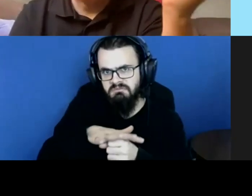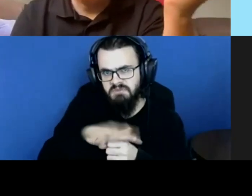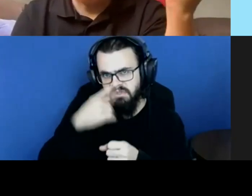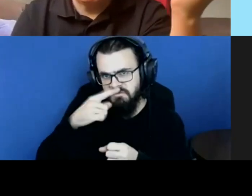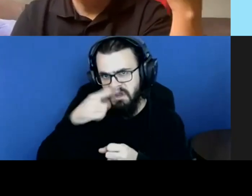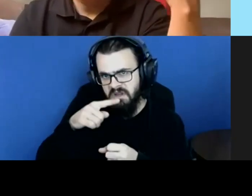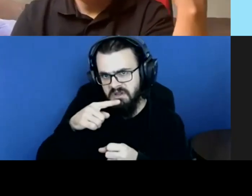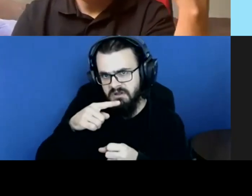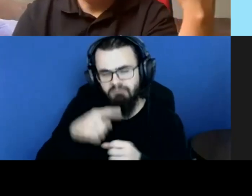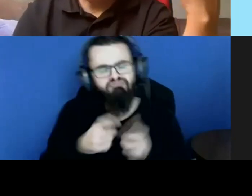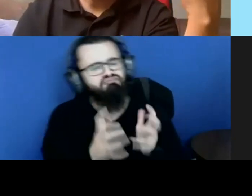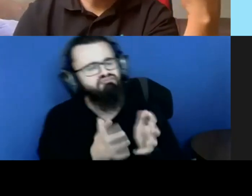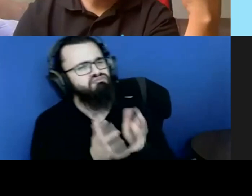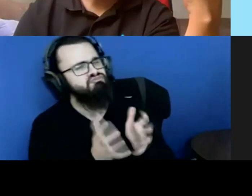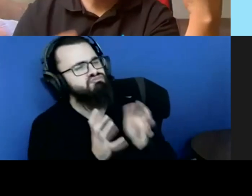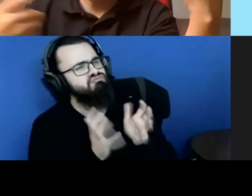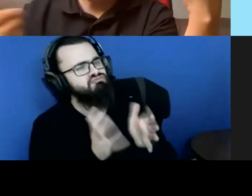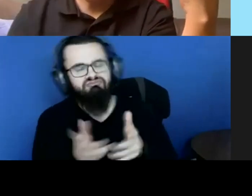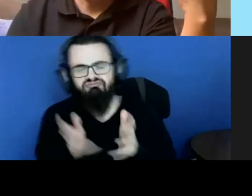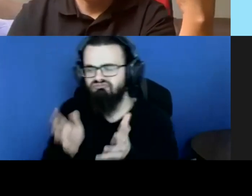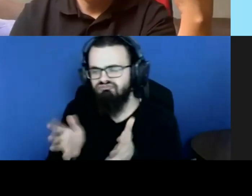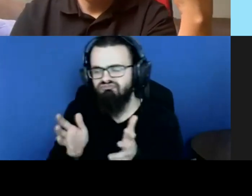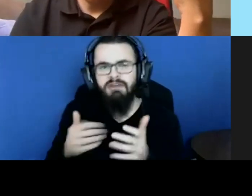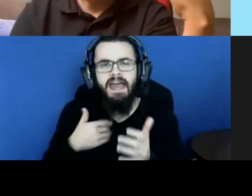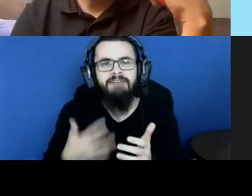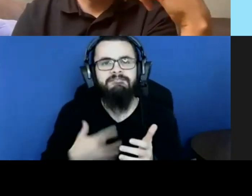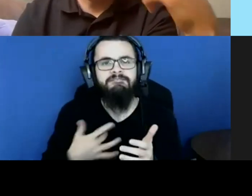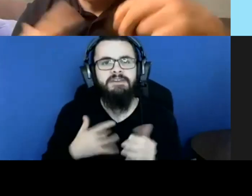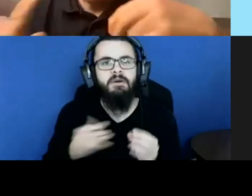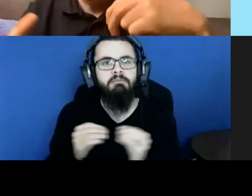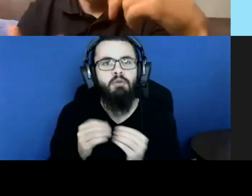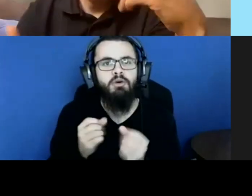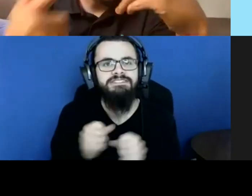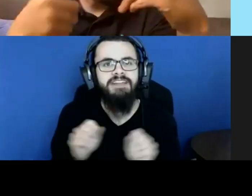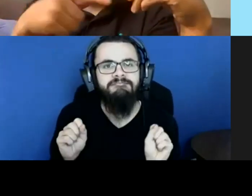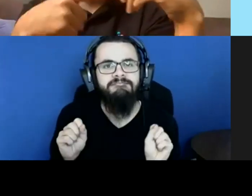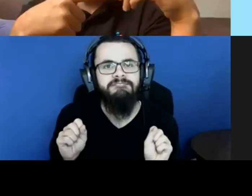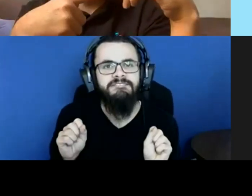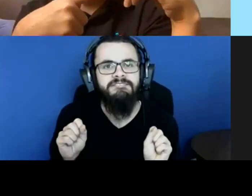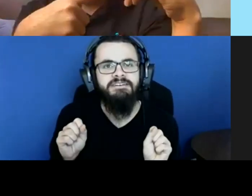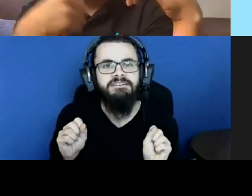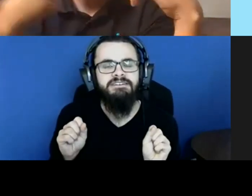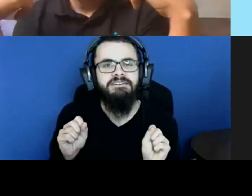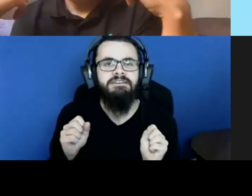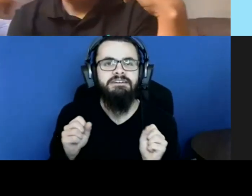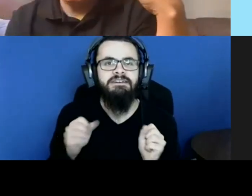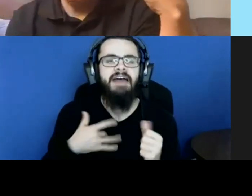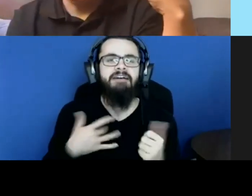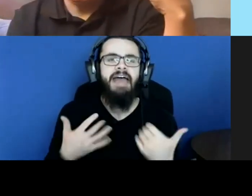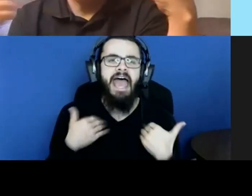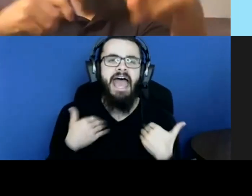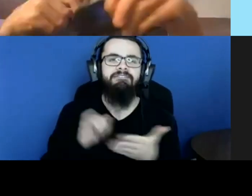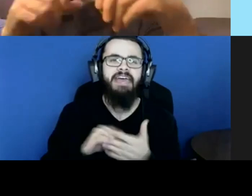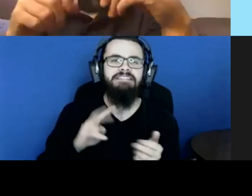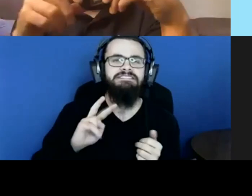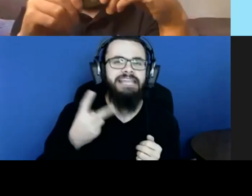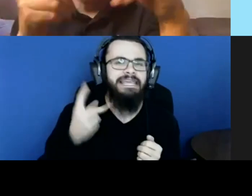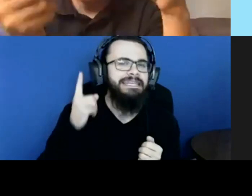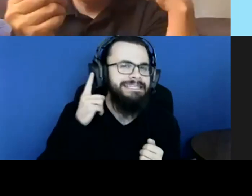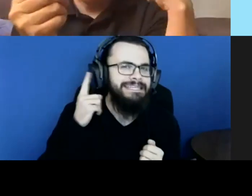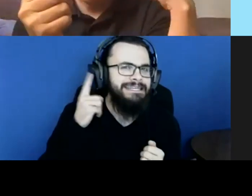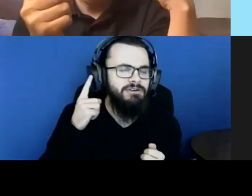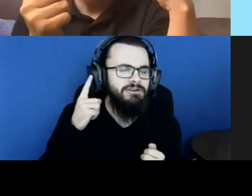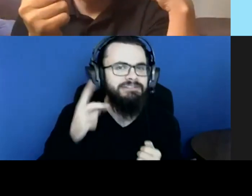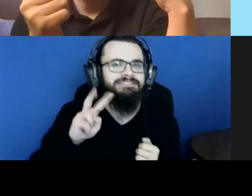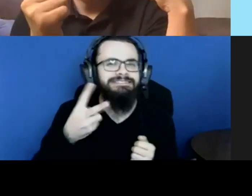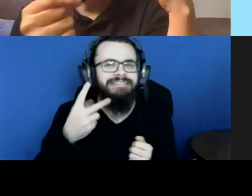having somebody. I have that second ear and that second eye. Even though they can't see it, they can hear it. And they know where